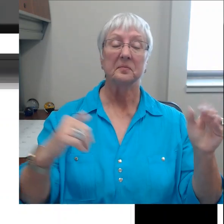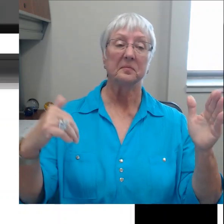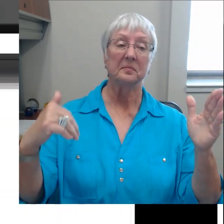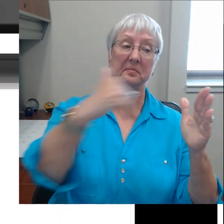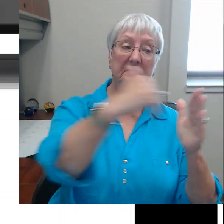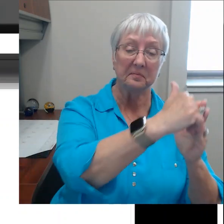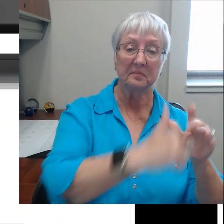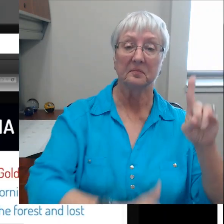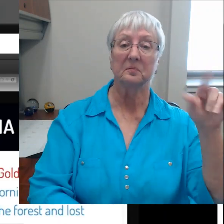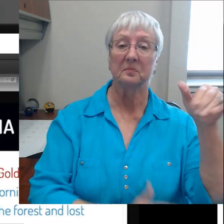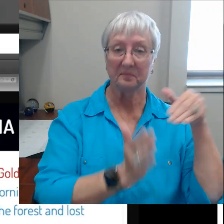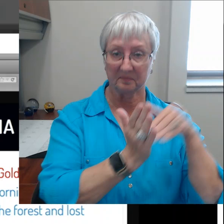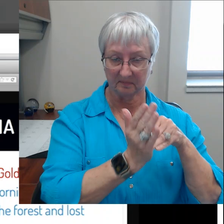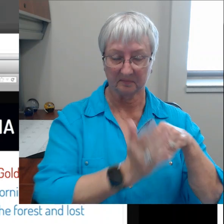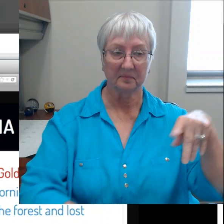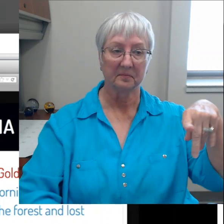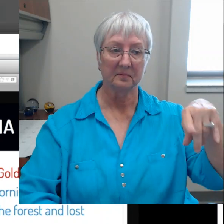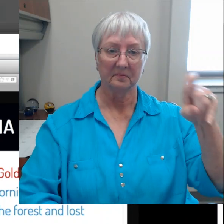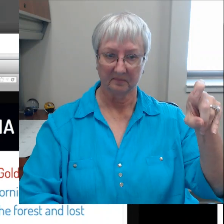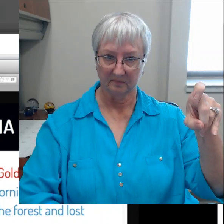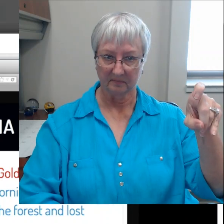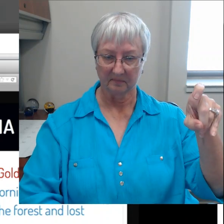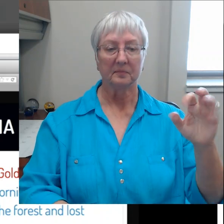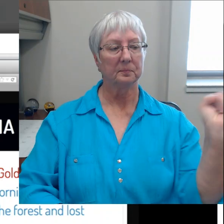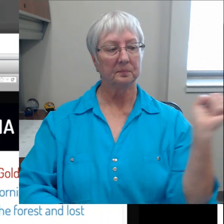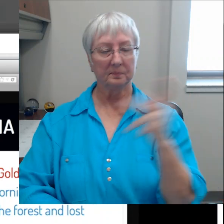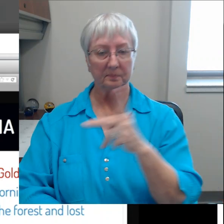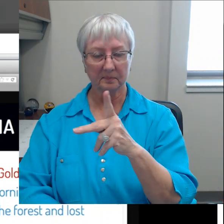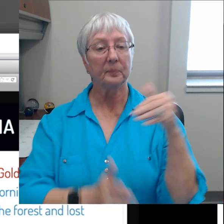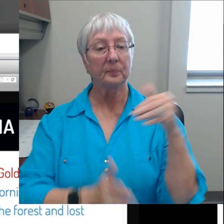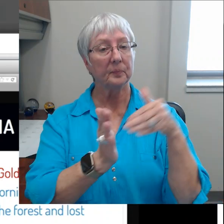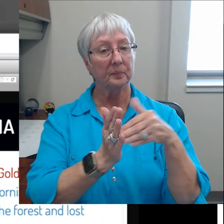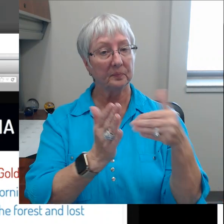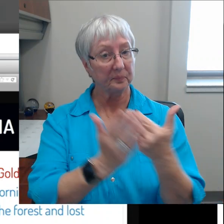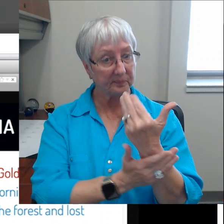expanding. If we go back to our page and refresh here,